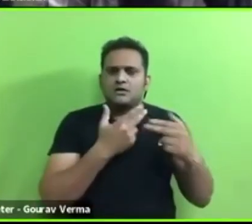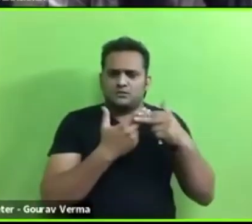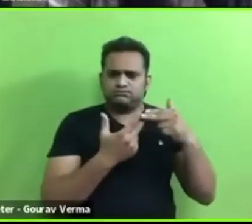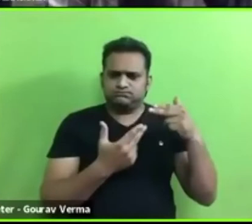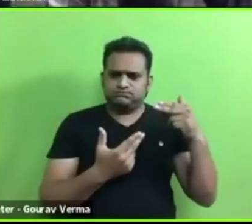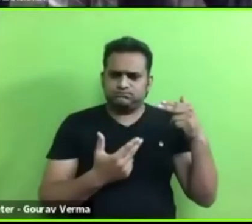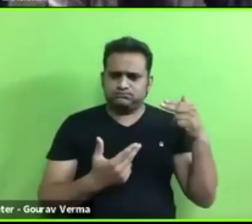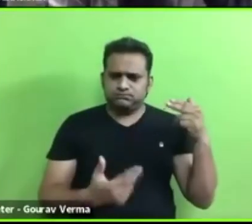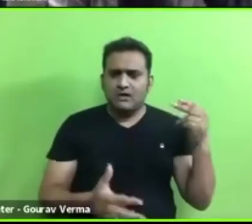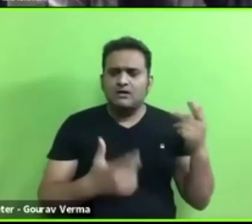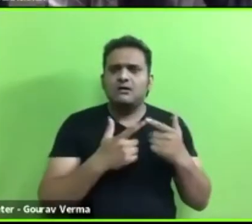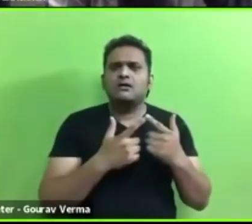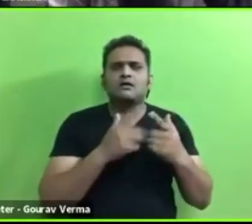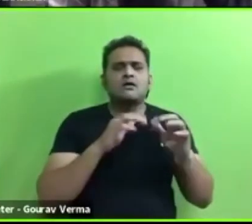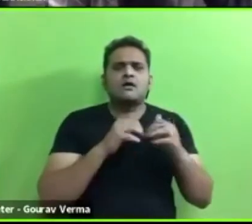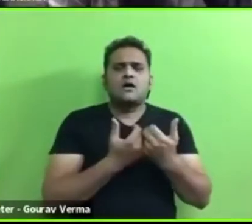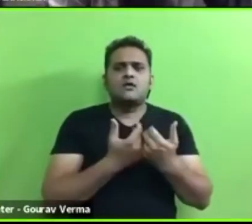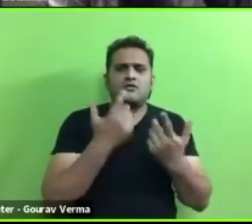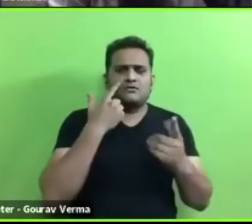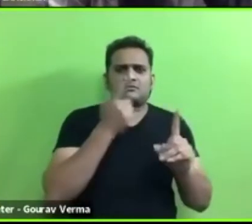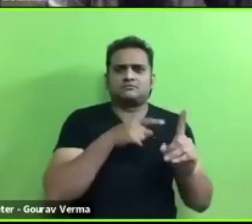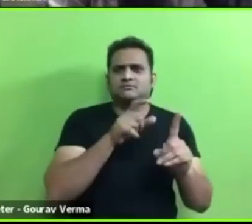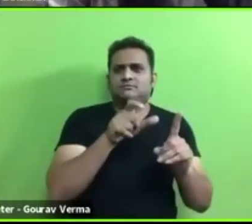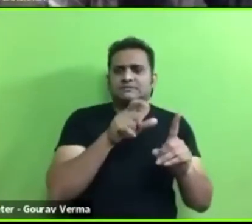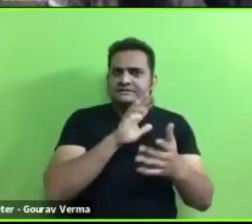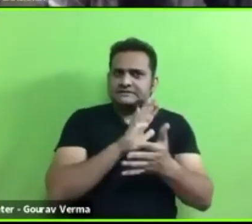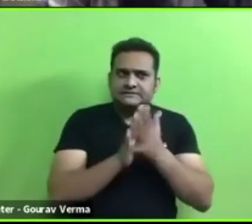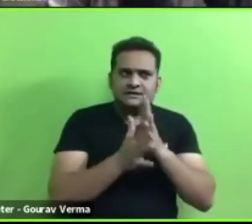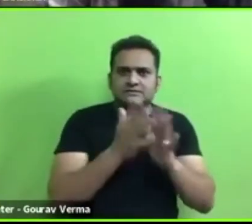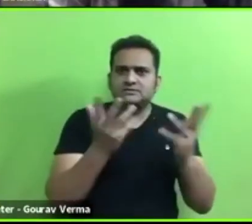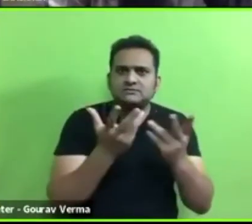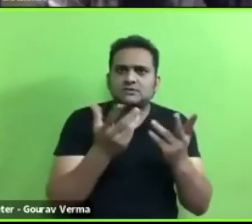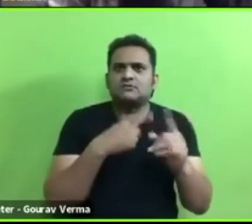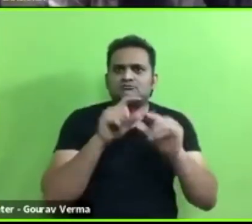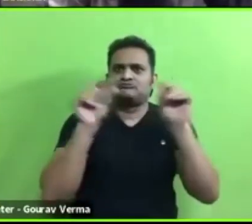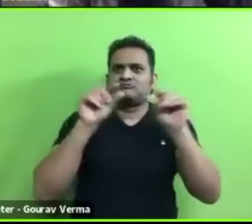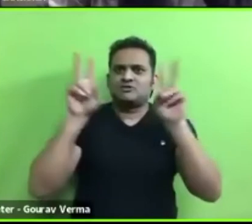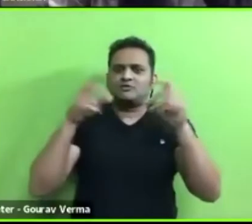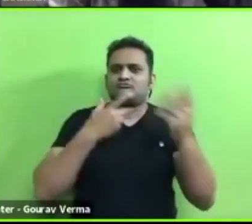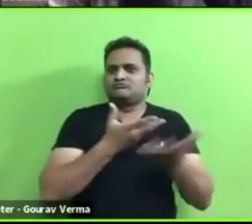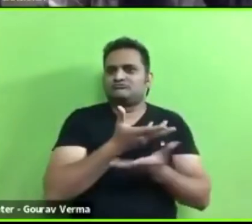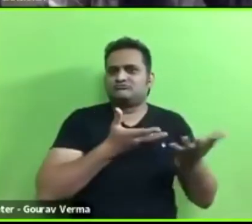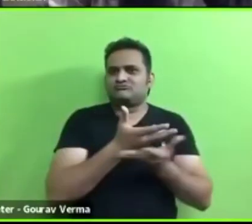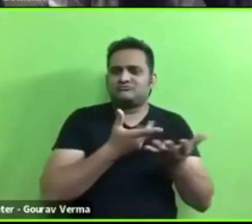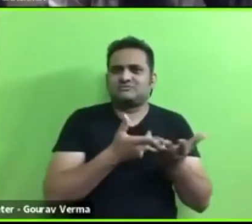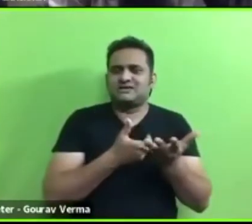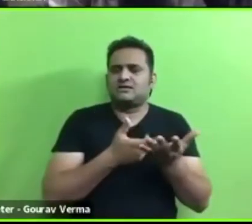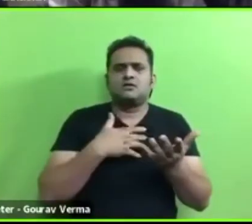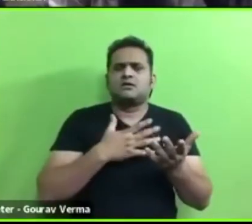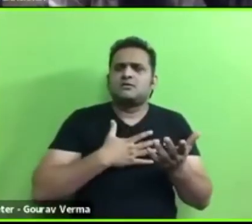about affirmation of identity, about the need for challenging these notions that we are discussing, where does belief and